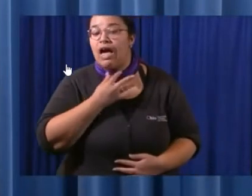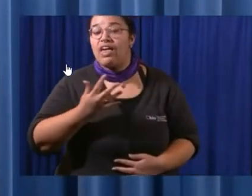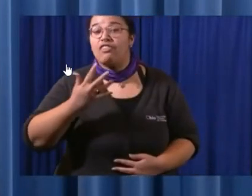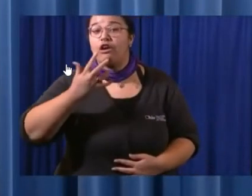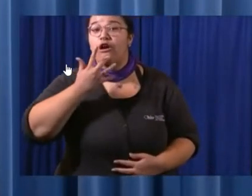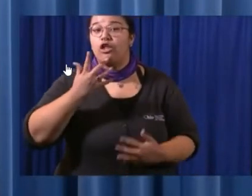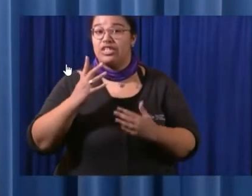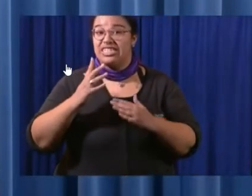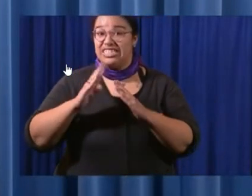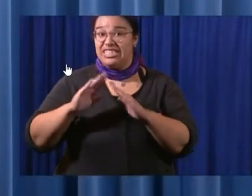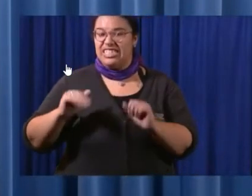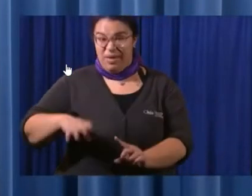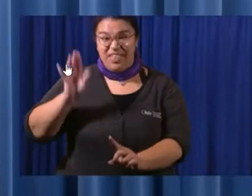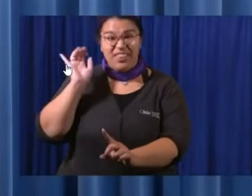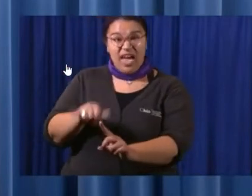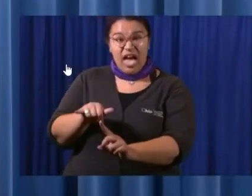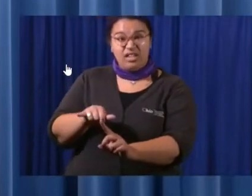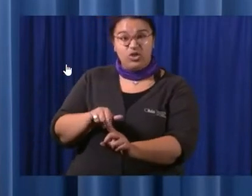purple?